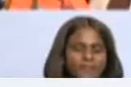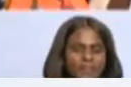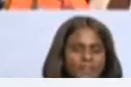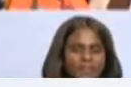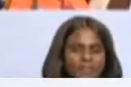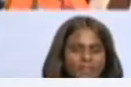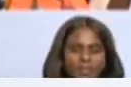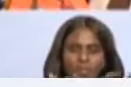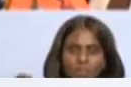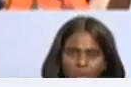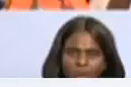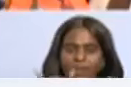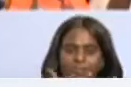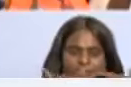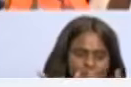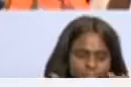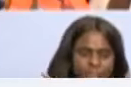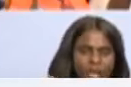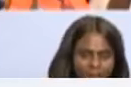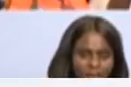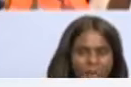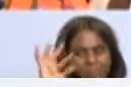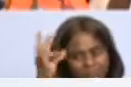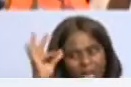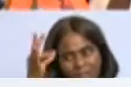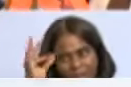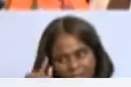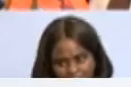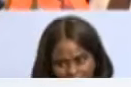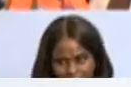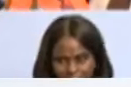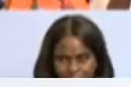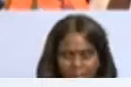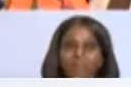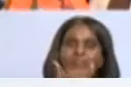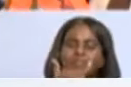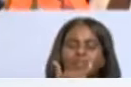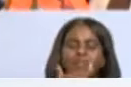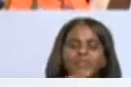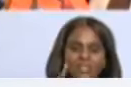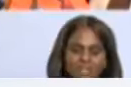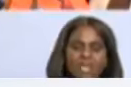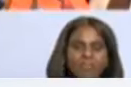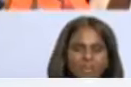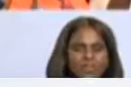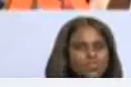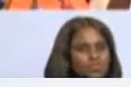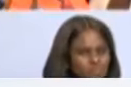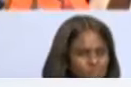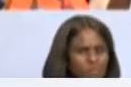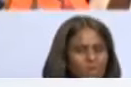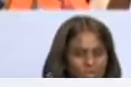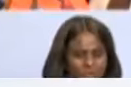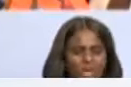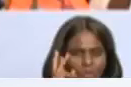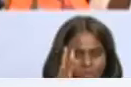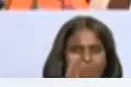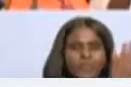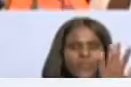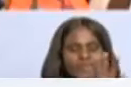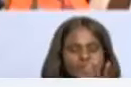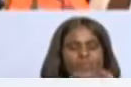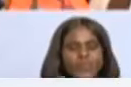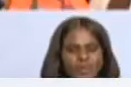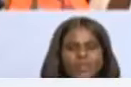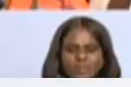Where there are mistakes, take note of those mistakes and raise them, and they shall be dealt with. I think